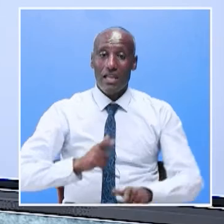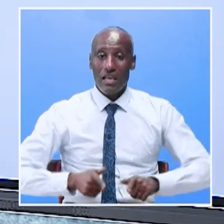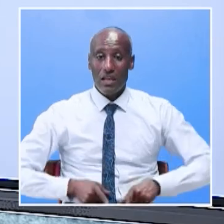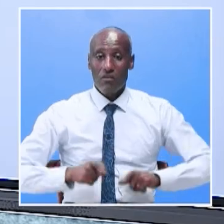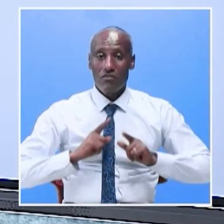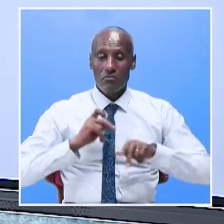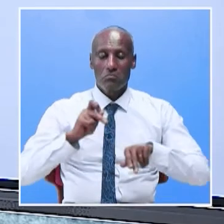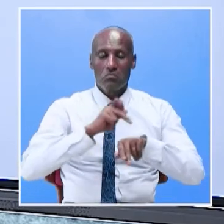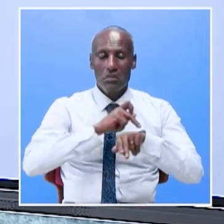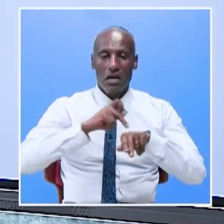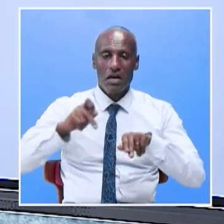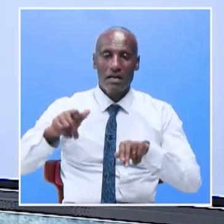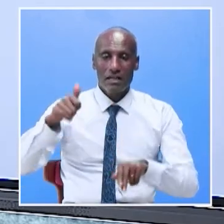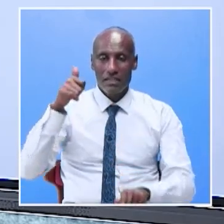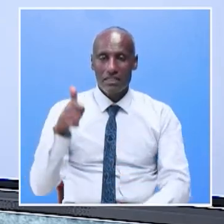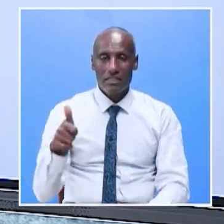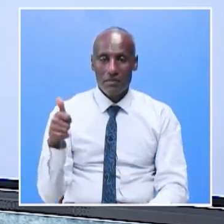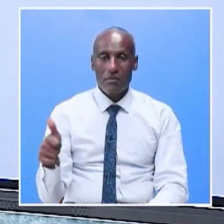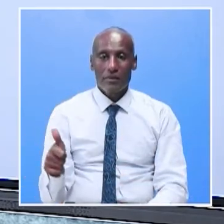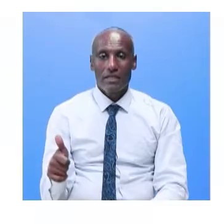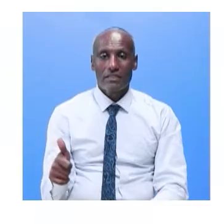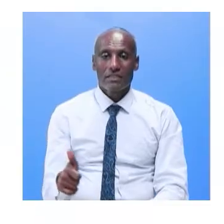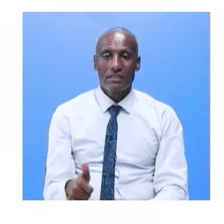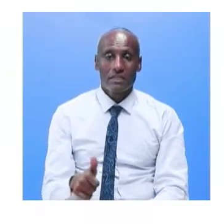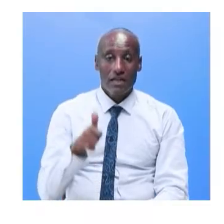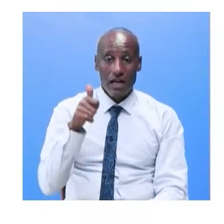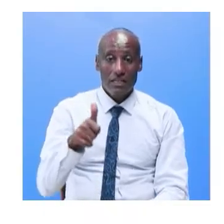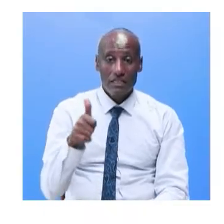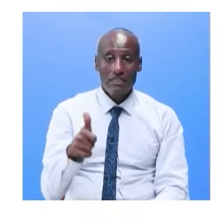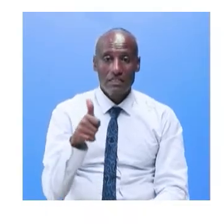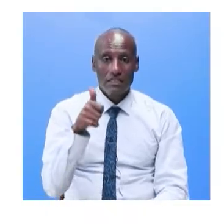I live blank Addis Ababa. Addis Ababa is general place.